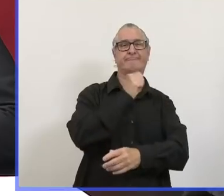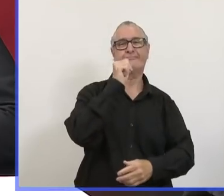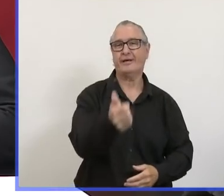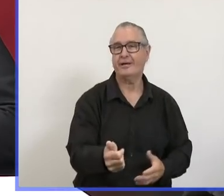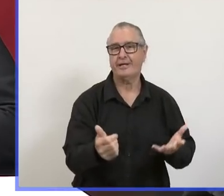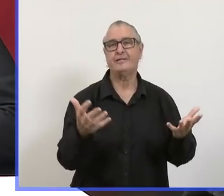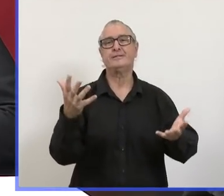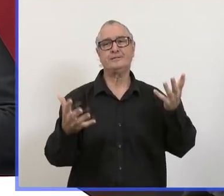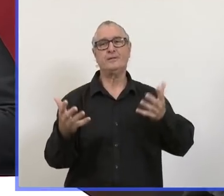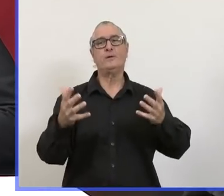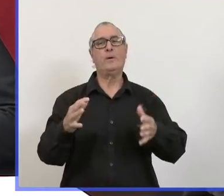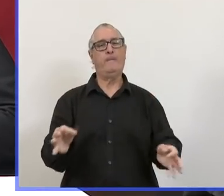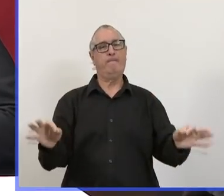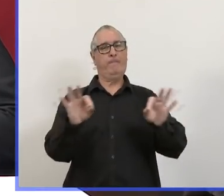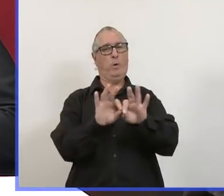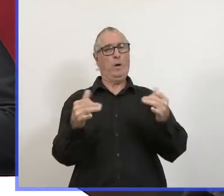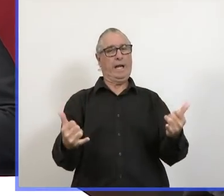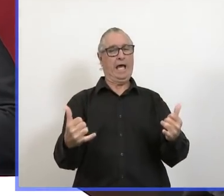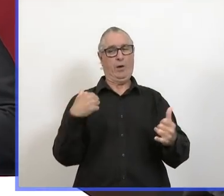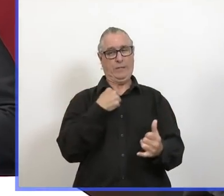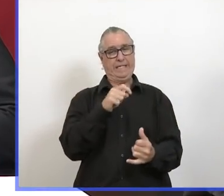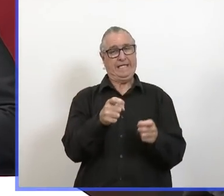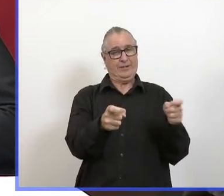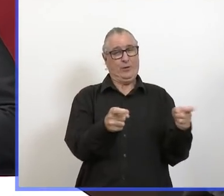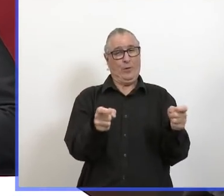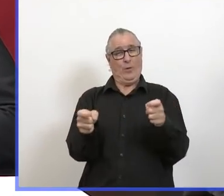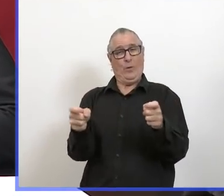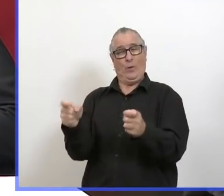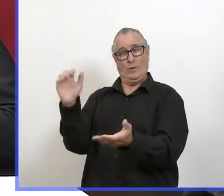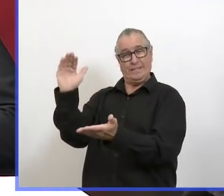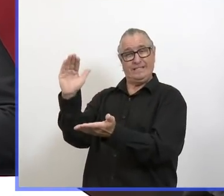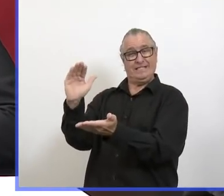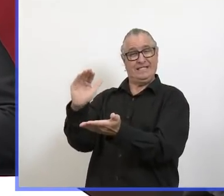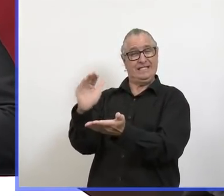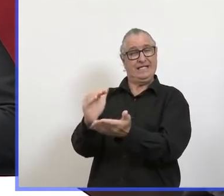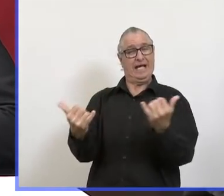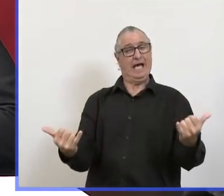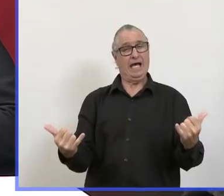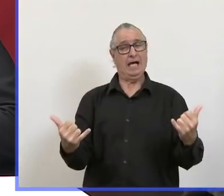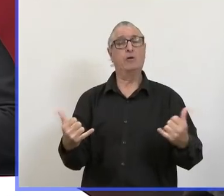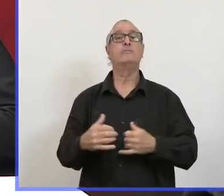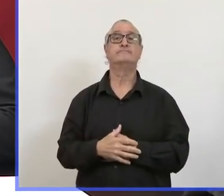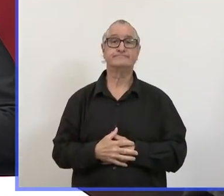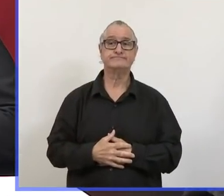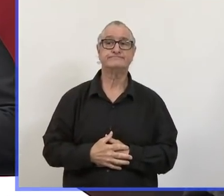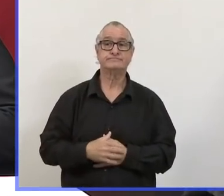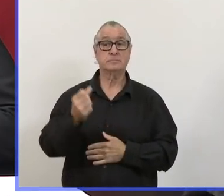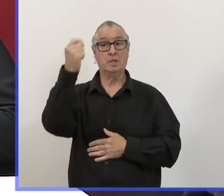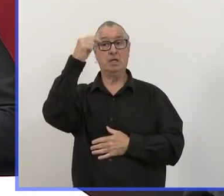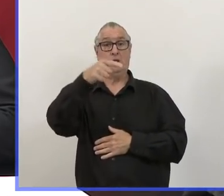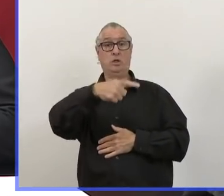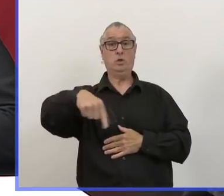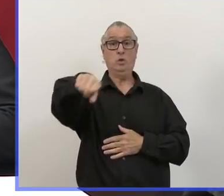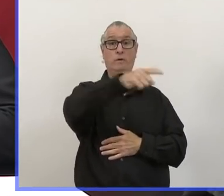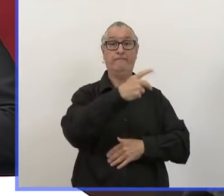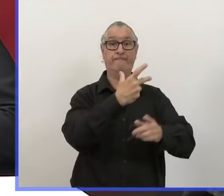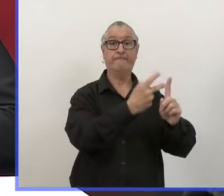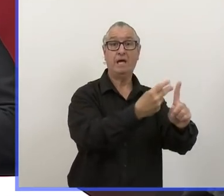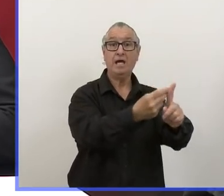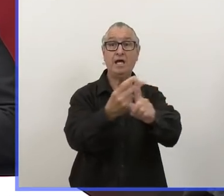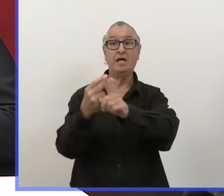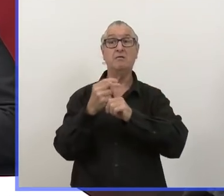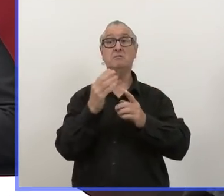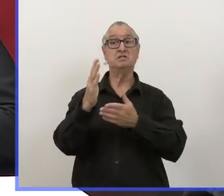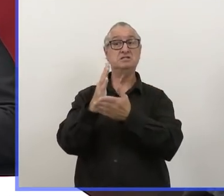get as many people vaccinated. Because even with many, many people vaccinated, we know some won't develop immunity. So we have to understand the risks related